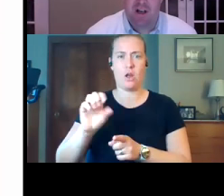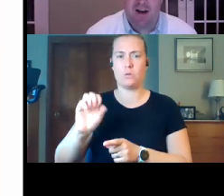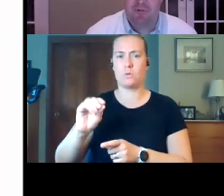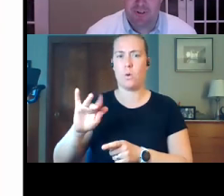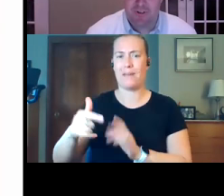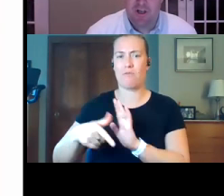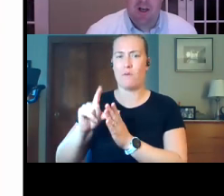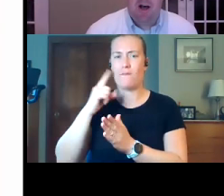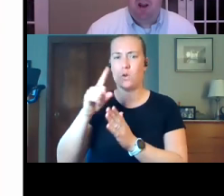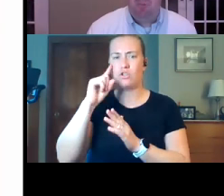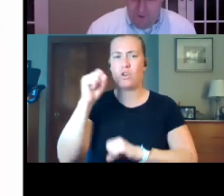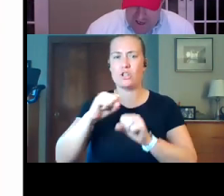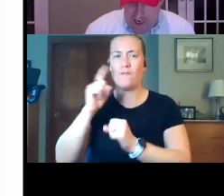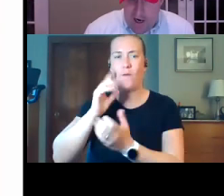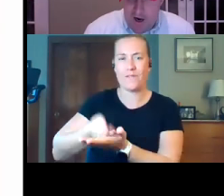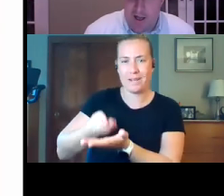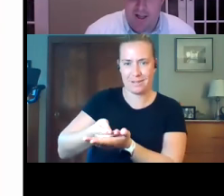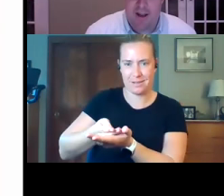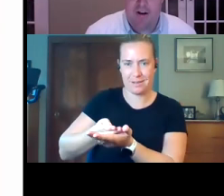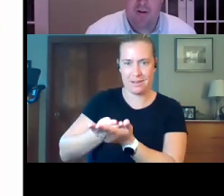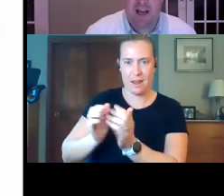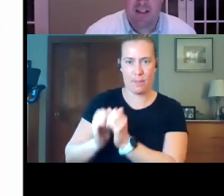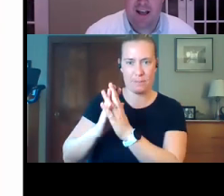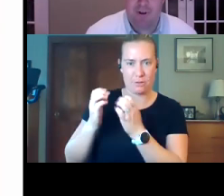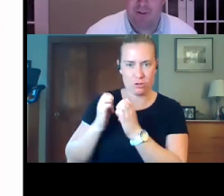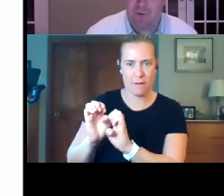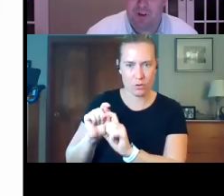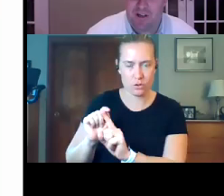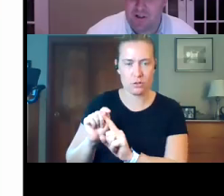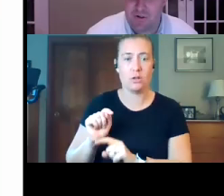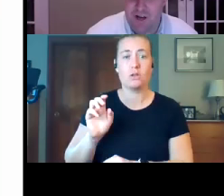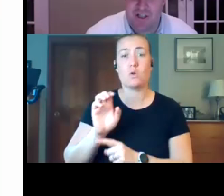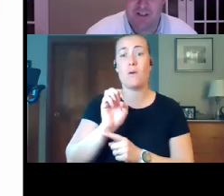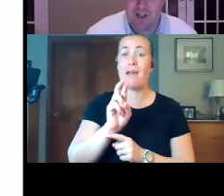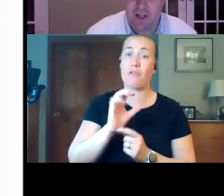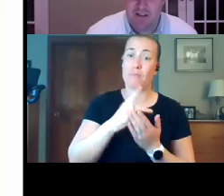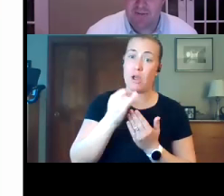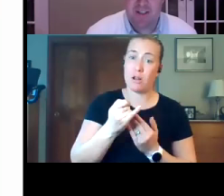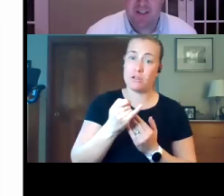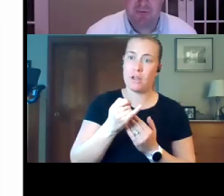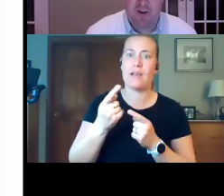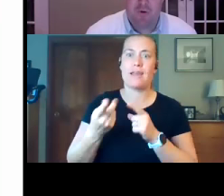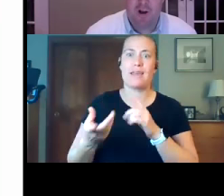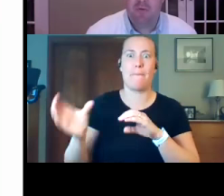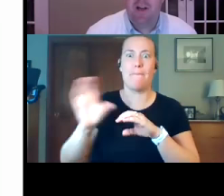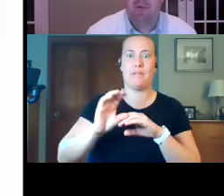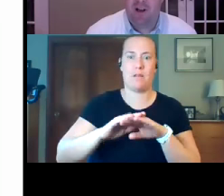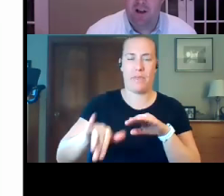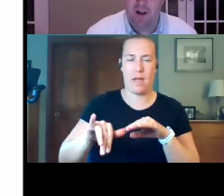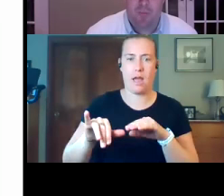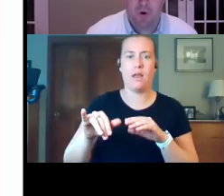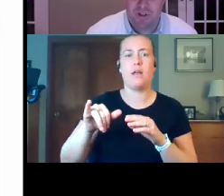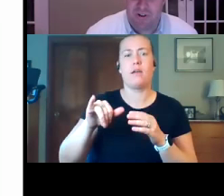implementation efforts. And he built on ERIC and other taxonomies of implementation strategies to specify 23